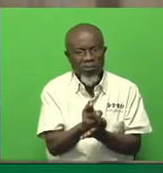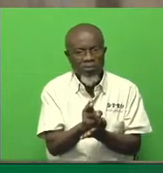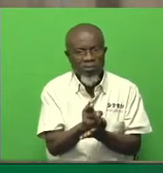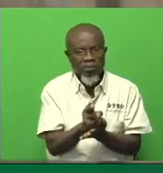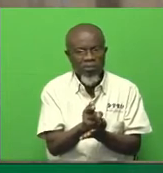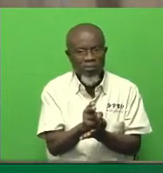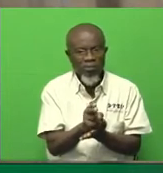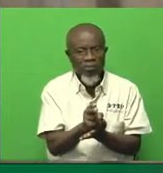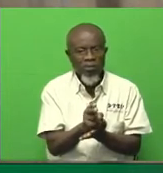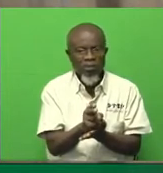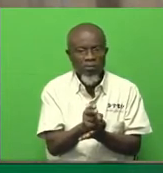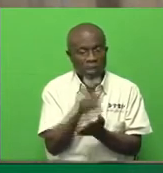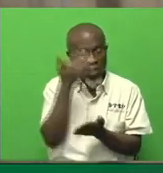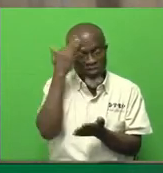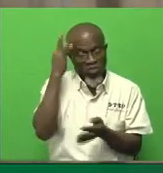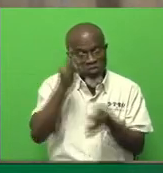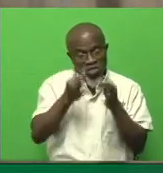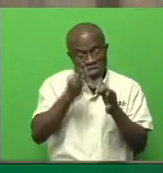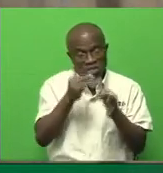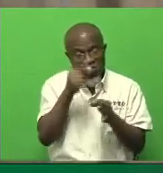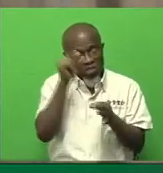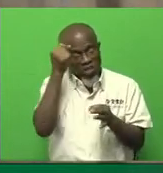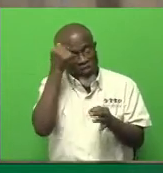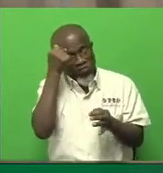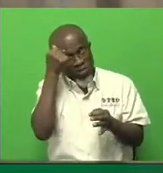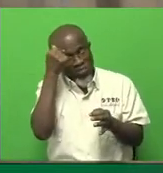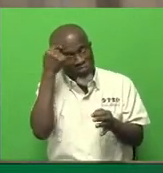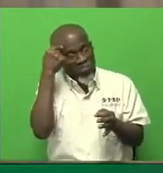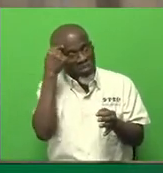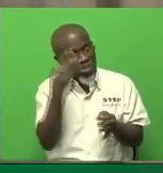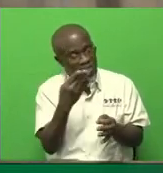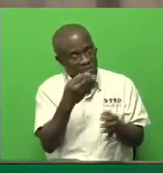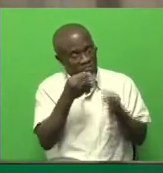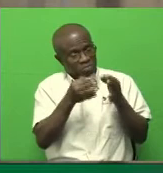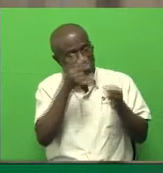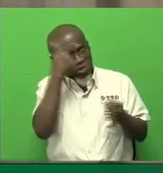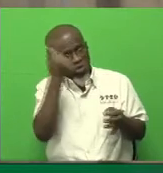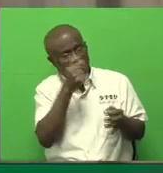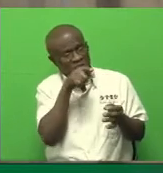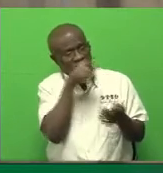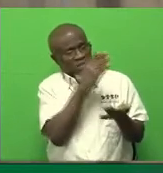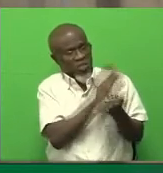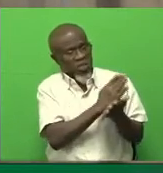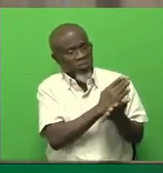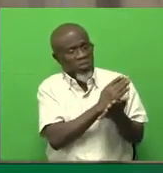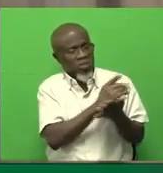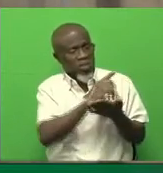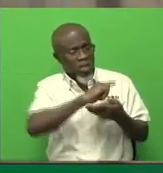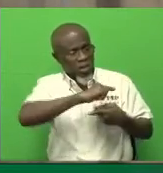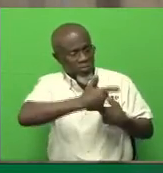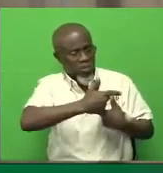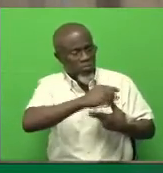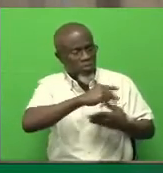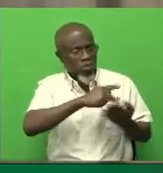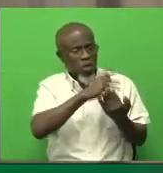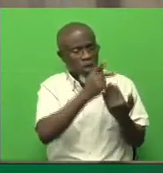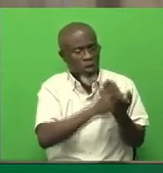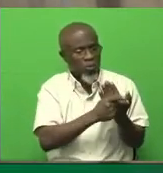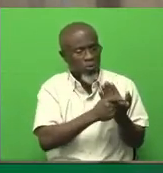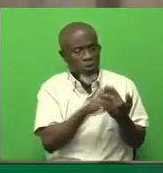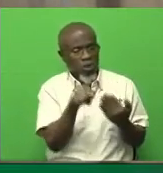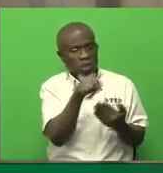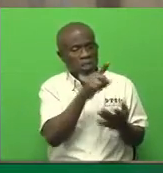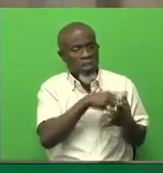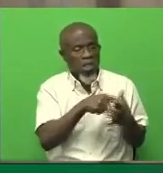the government believes that because they stop the laptop program nobody in the nation has access to the internet all of this information is